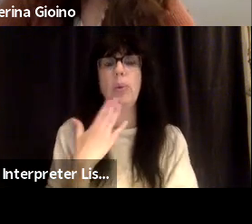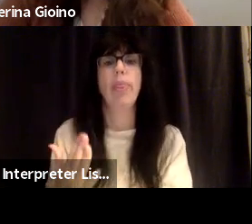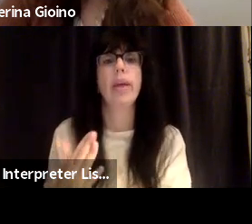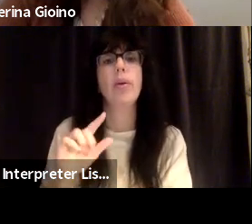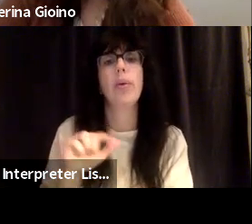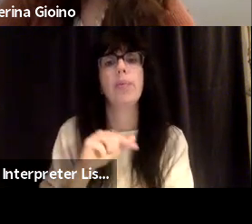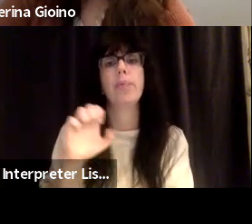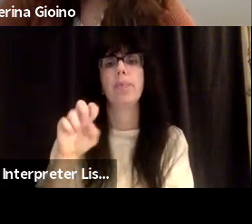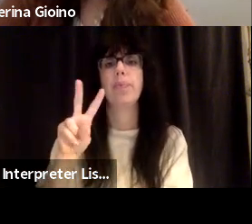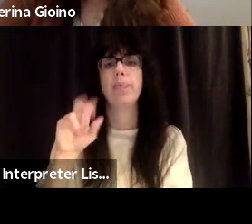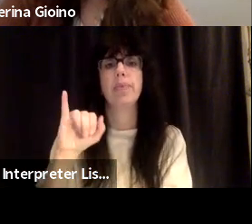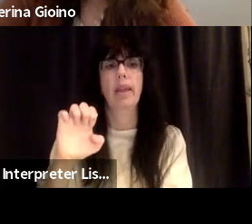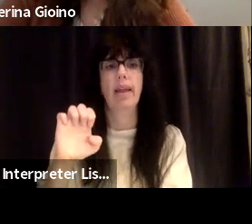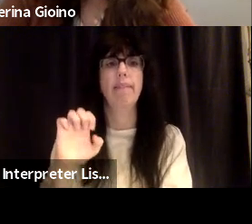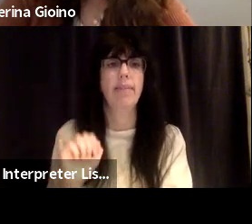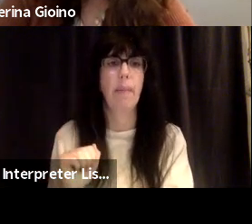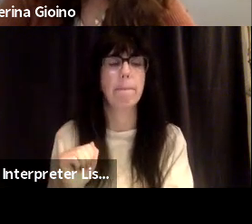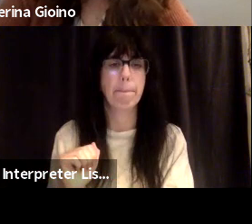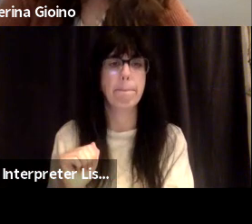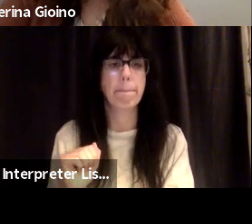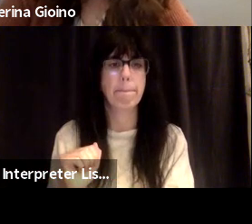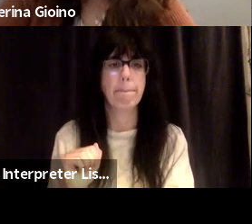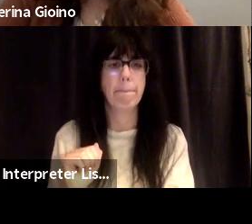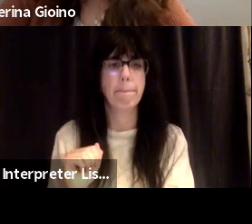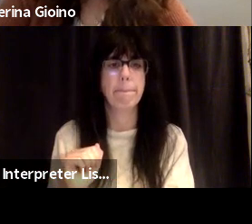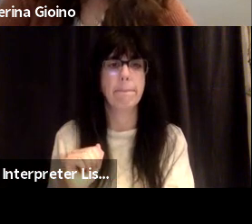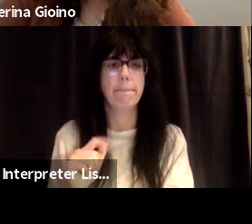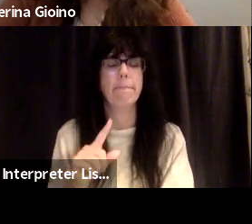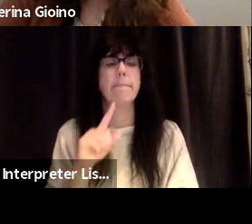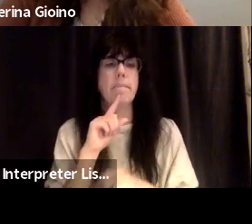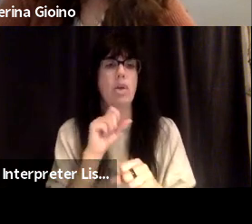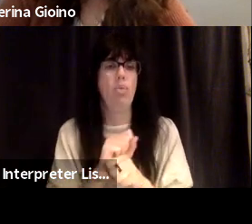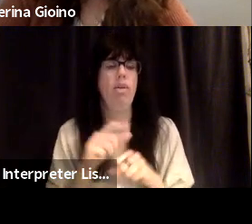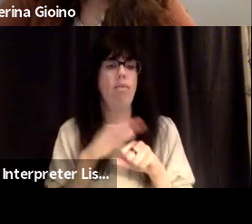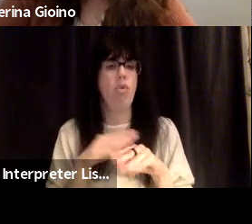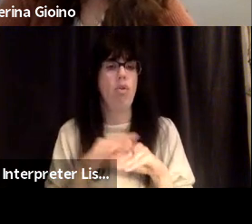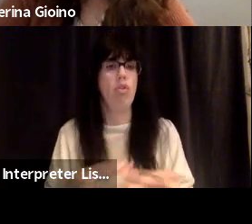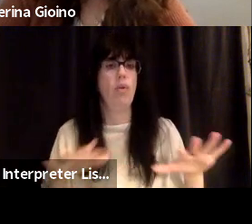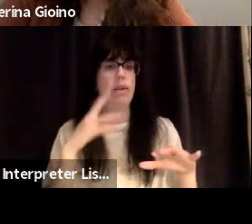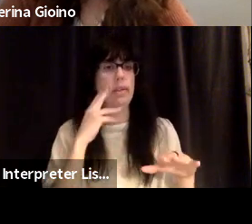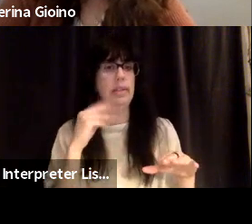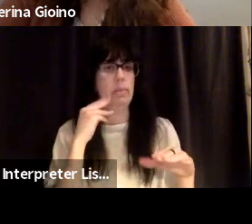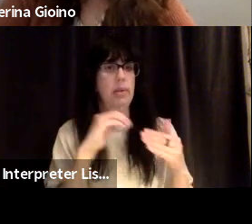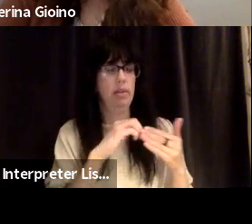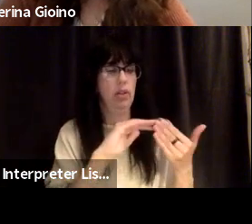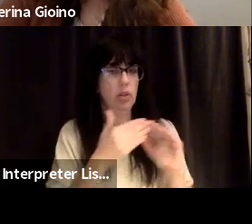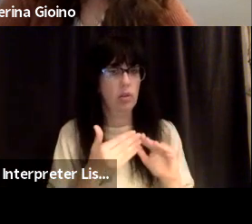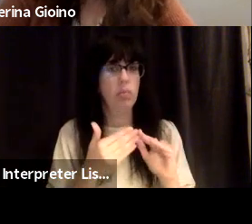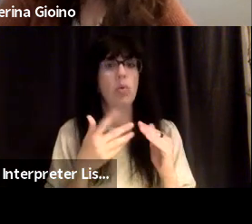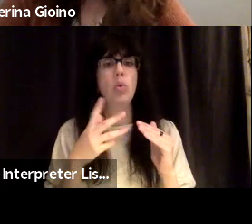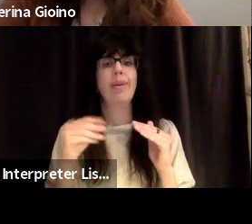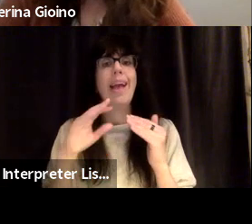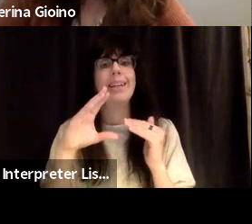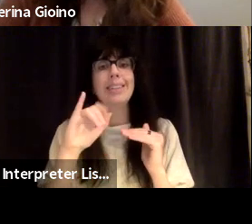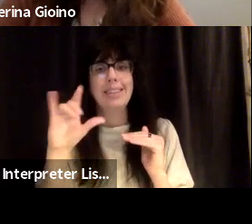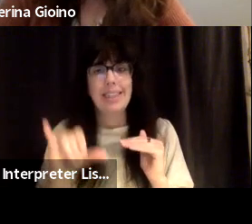Evie. So I actually have real on the ground experience both in this community and in the city on some of the key